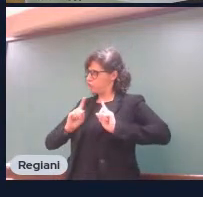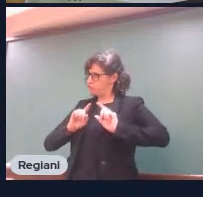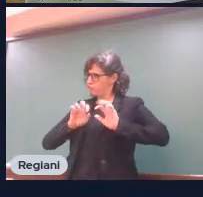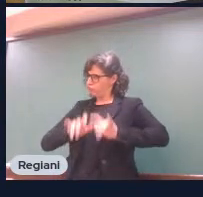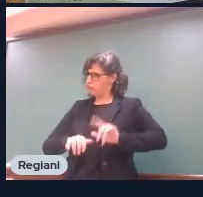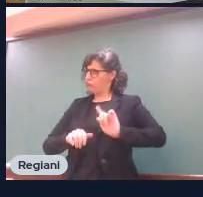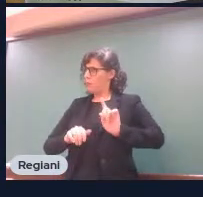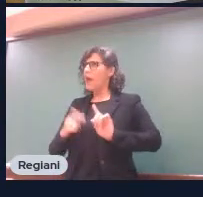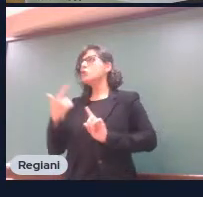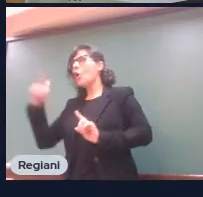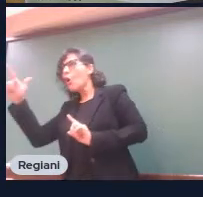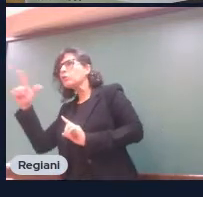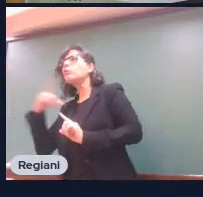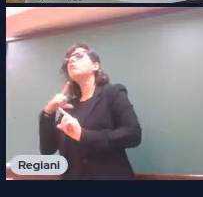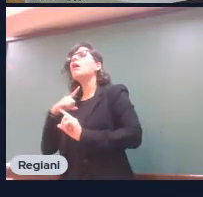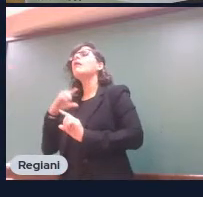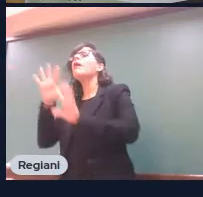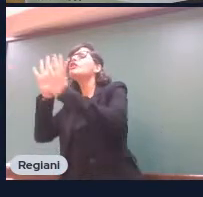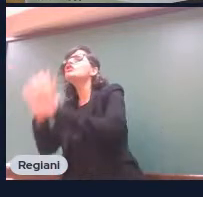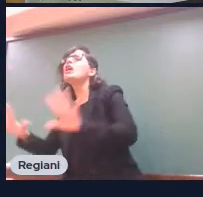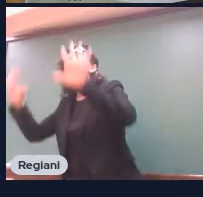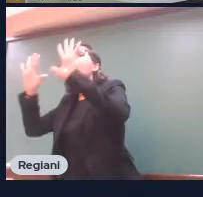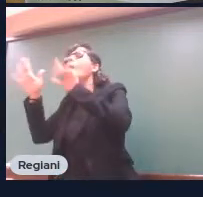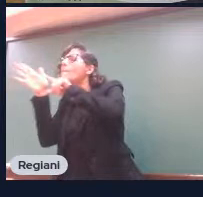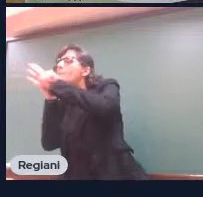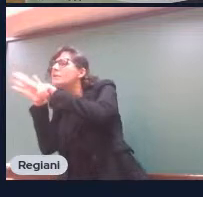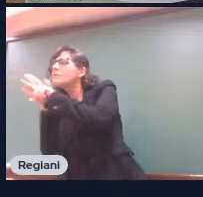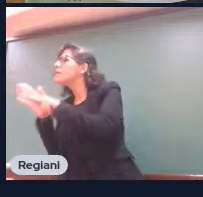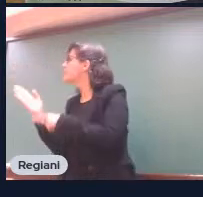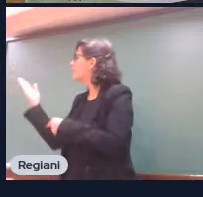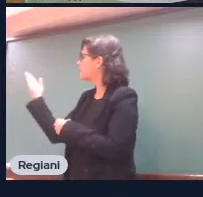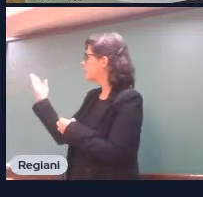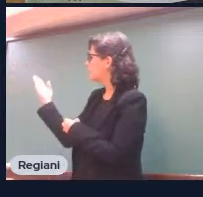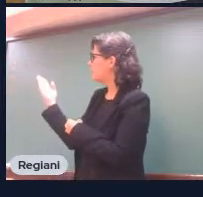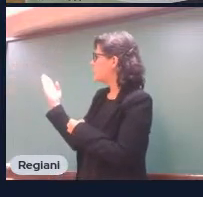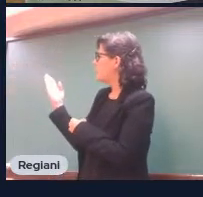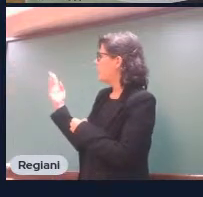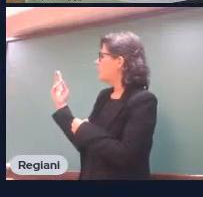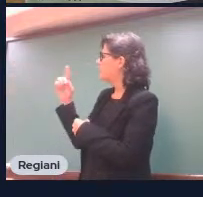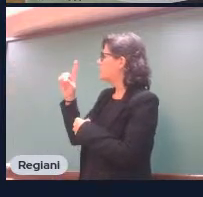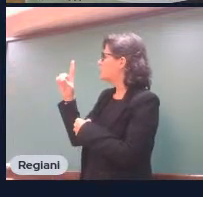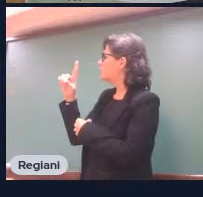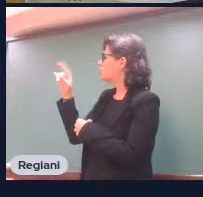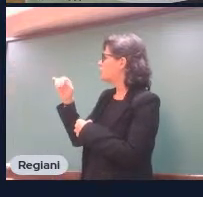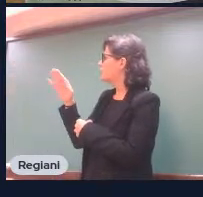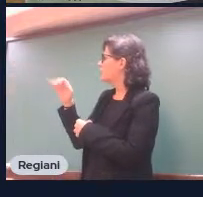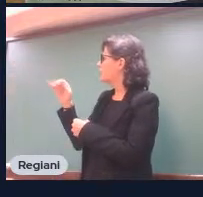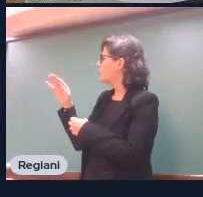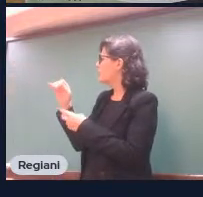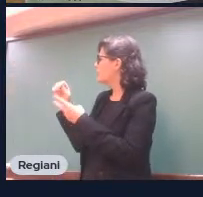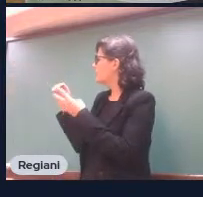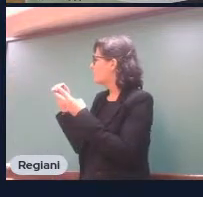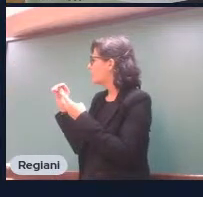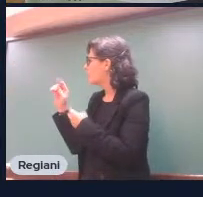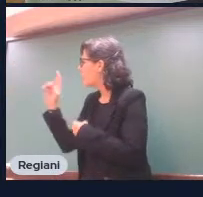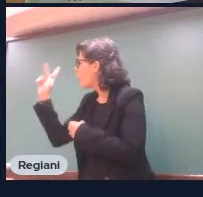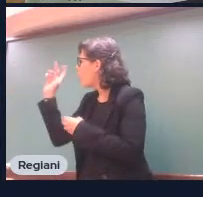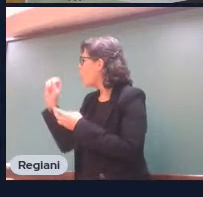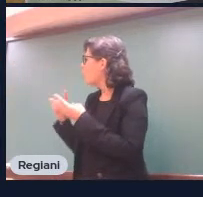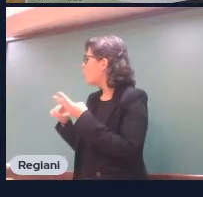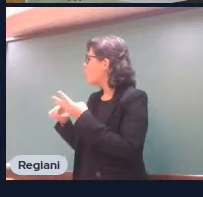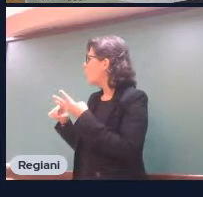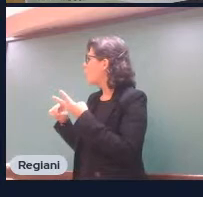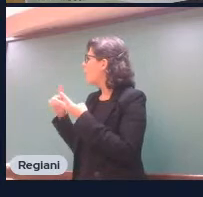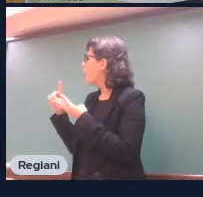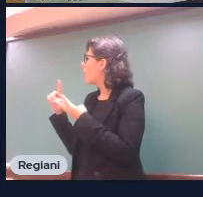overviews in Anna Zimianko 2018 and Caroline Müller-Spitzer and her colleagues also 2018. Overviews of